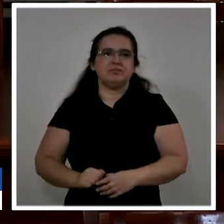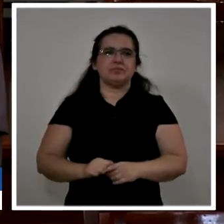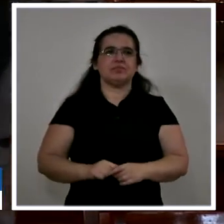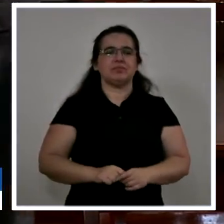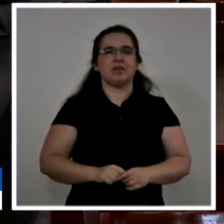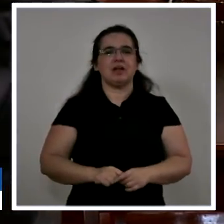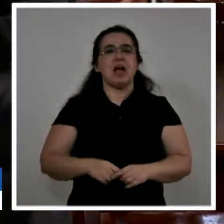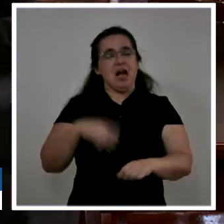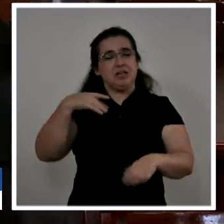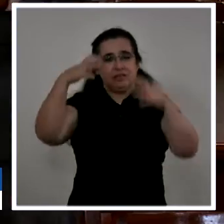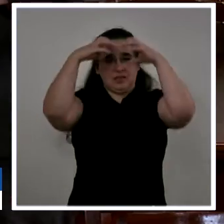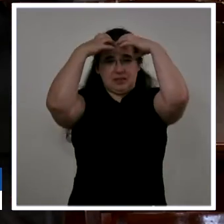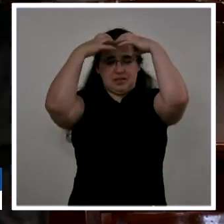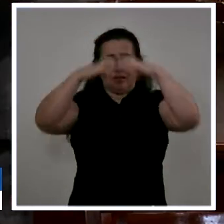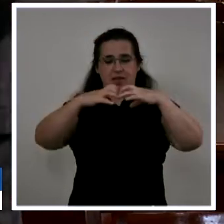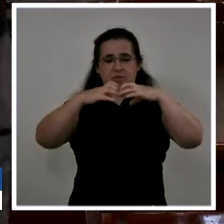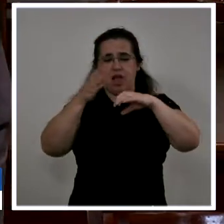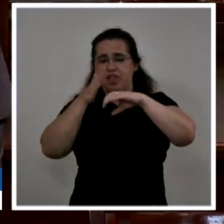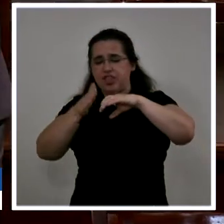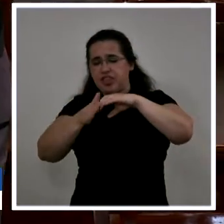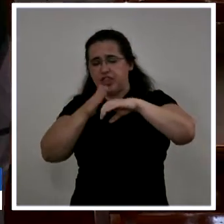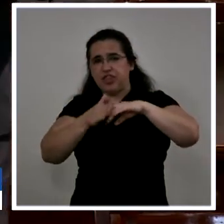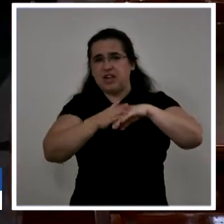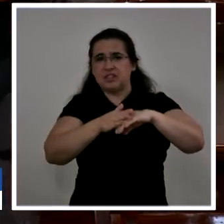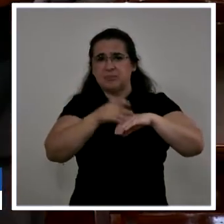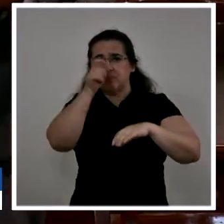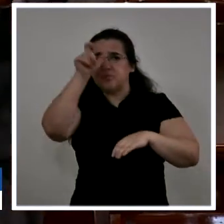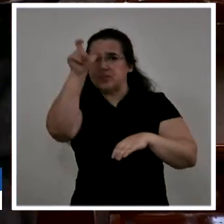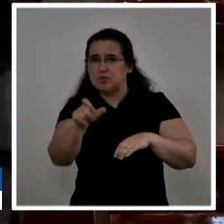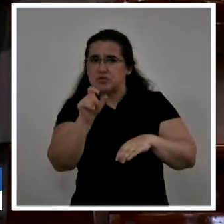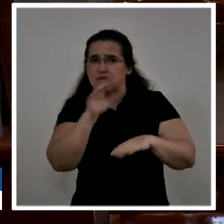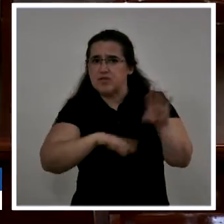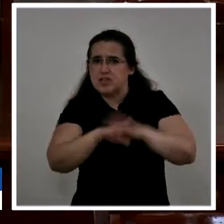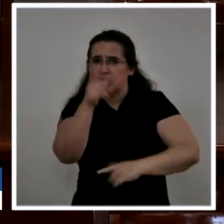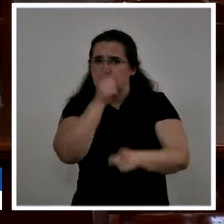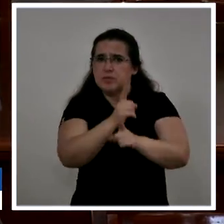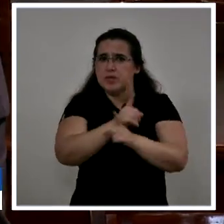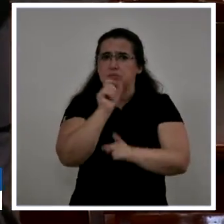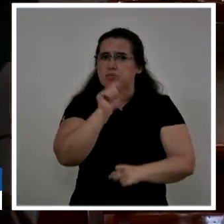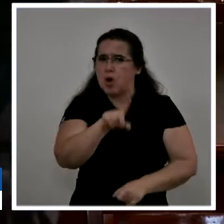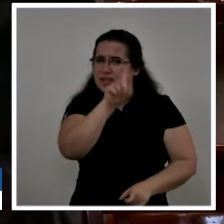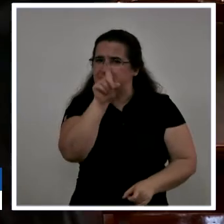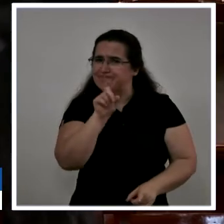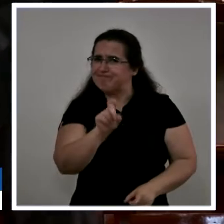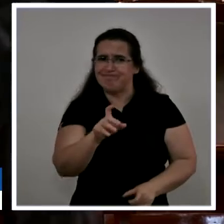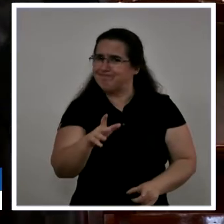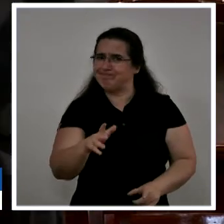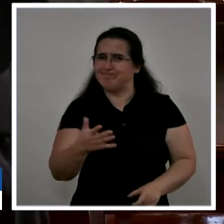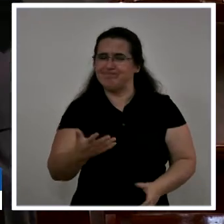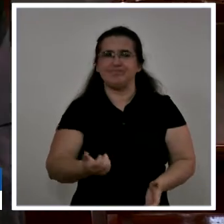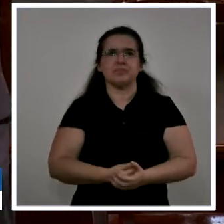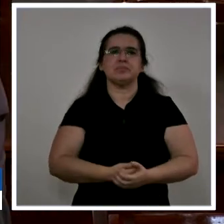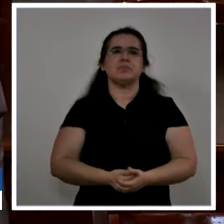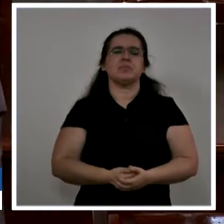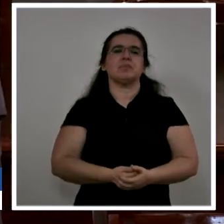os cérebros deles às fatias. Can't do that with people. Podemos fazer isso com pessoas? But we still have human data and it bears out the very same types Mas of information.